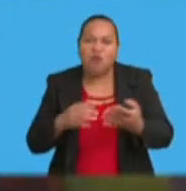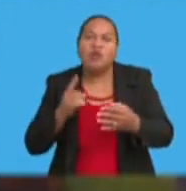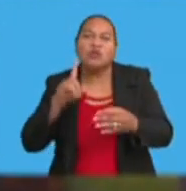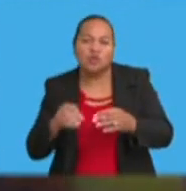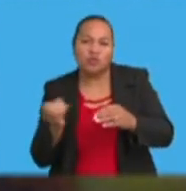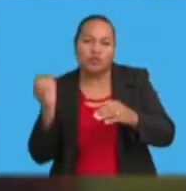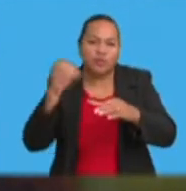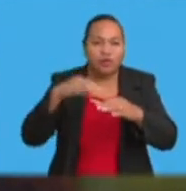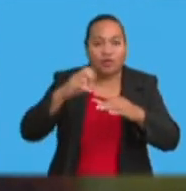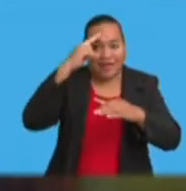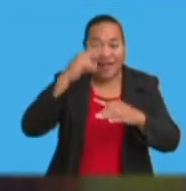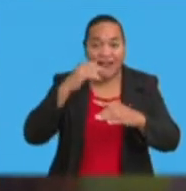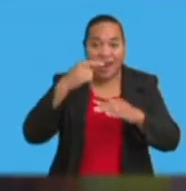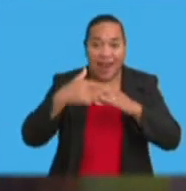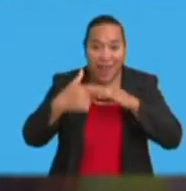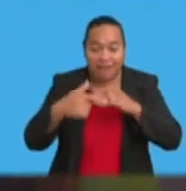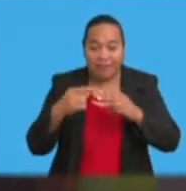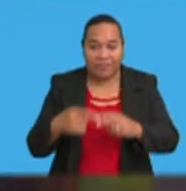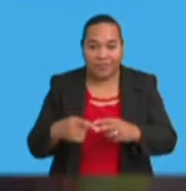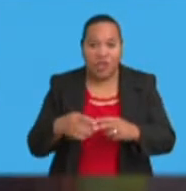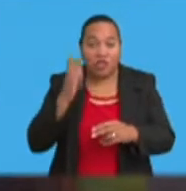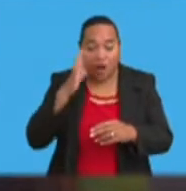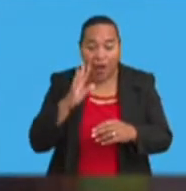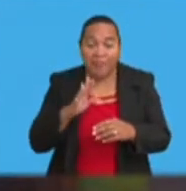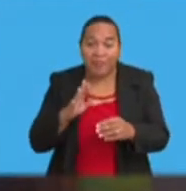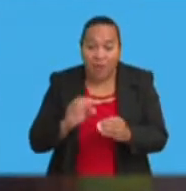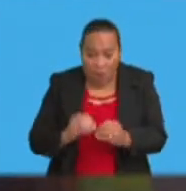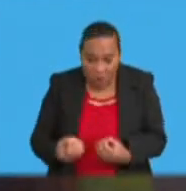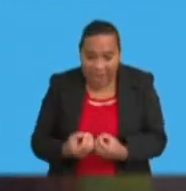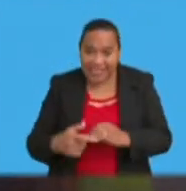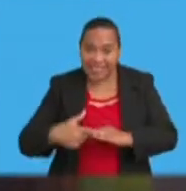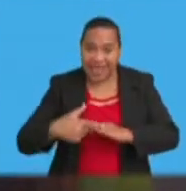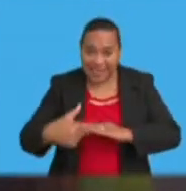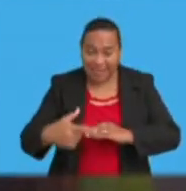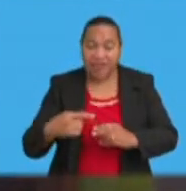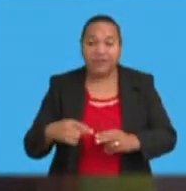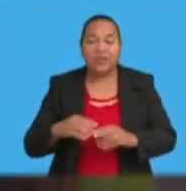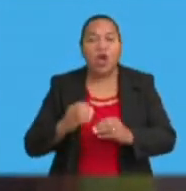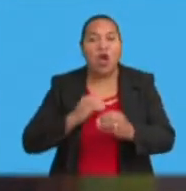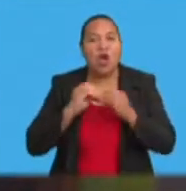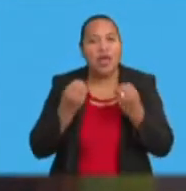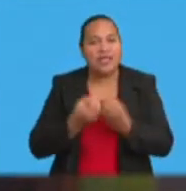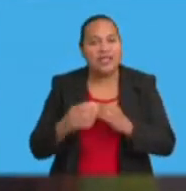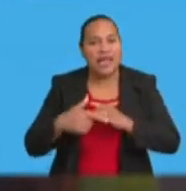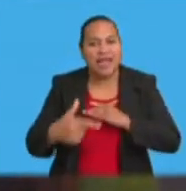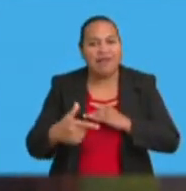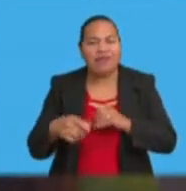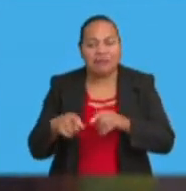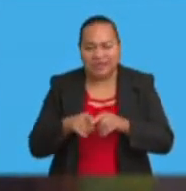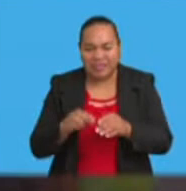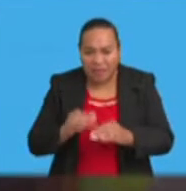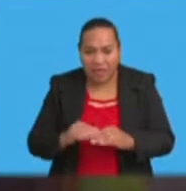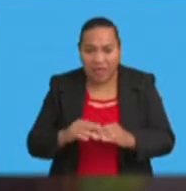the organizational level. Sorry, I had it around. Macro level, organizational level, at organizational level, which is called meso level, and